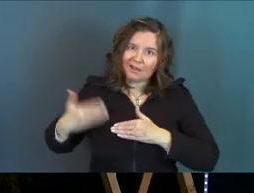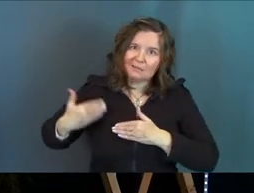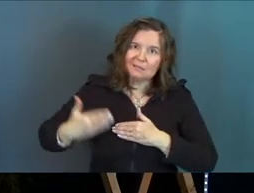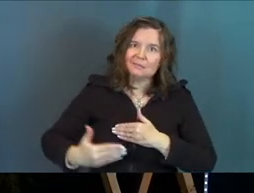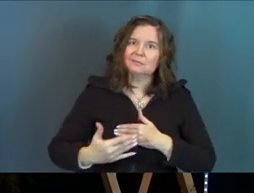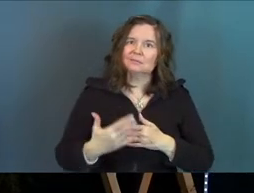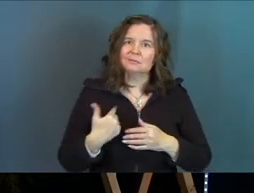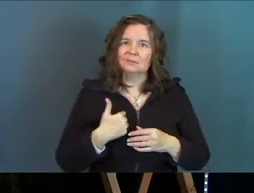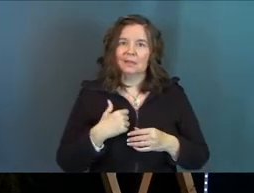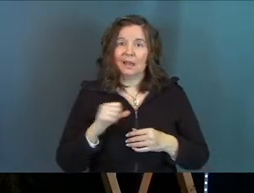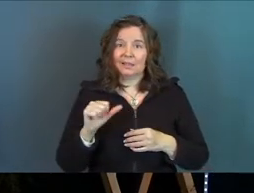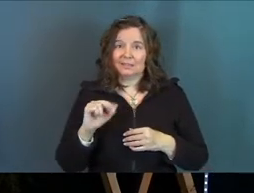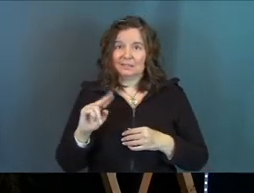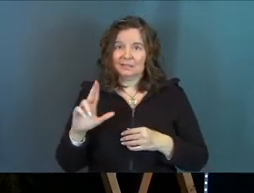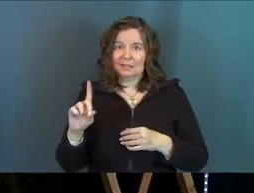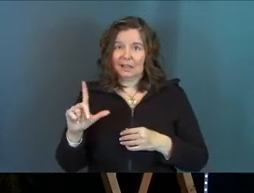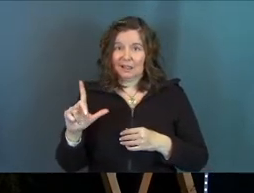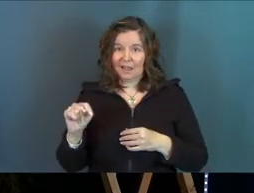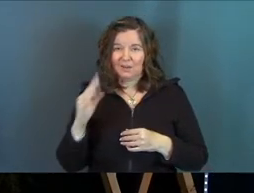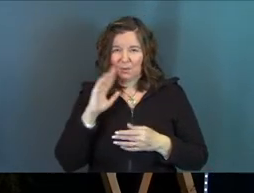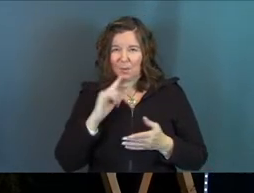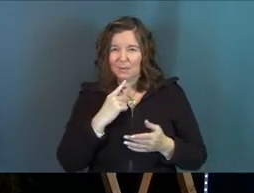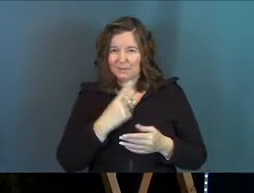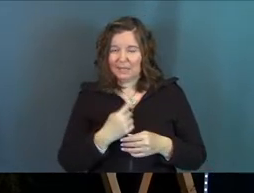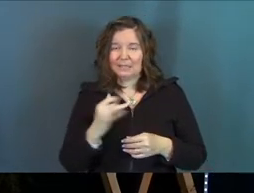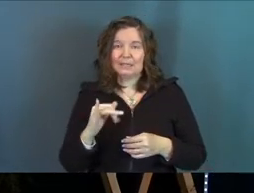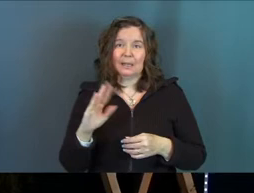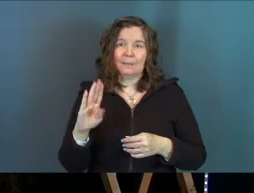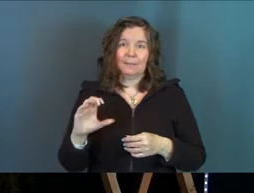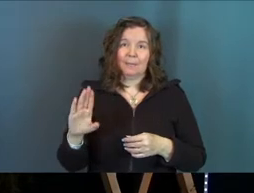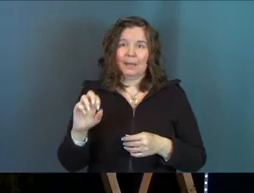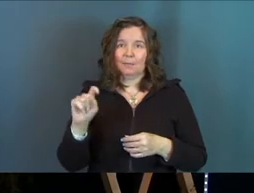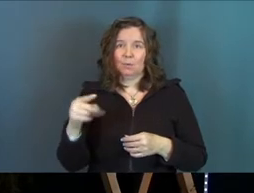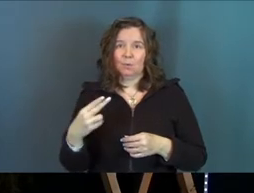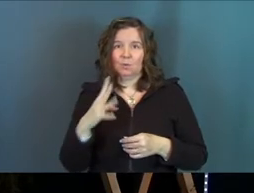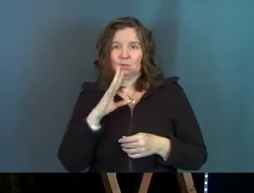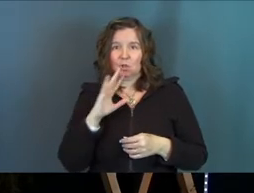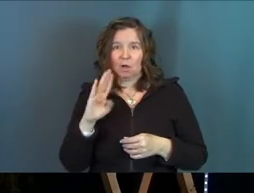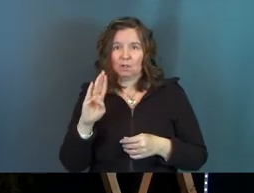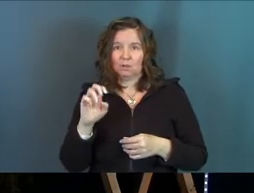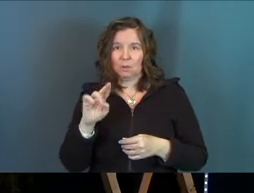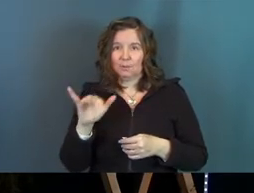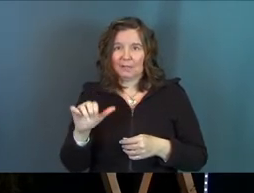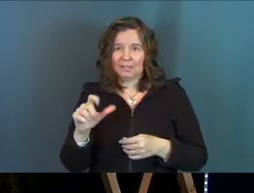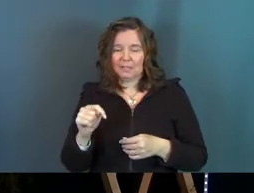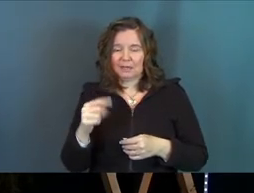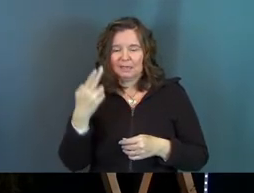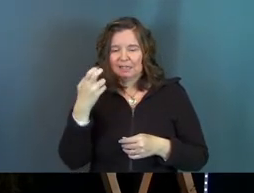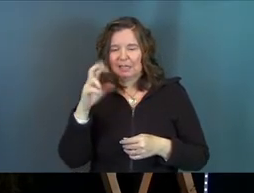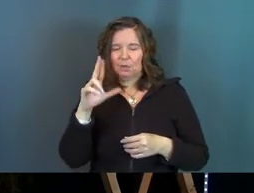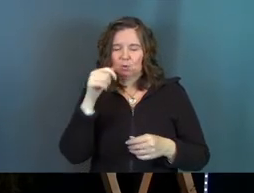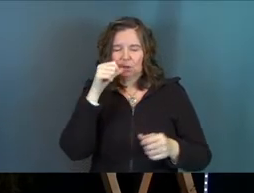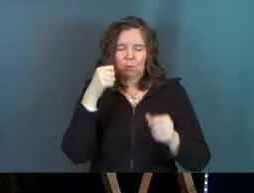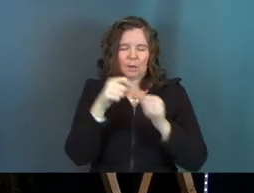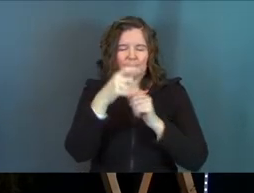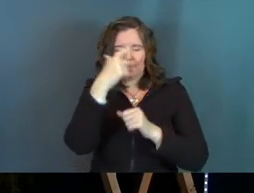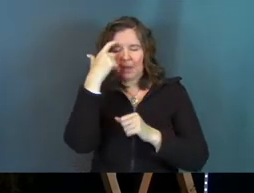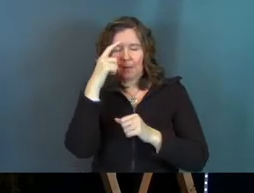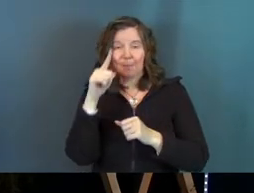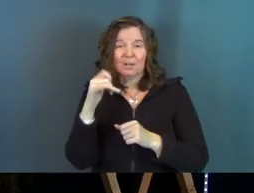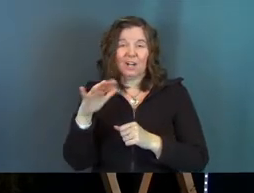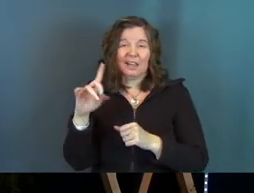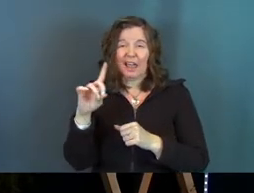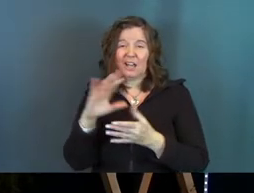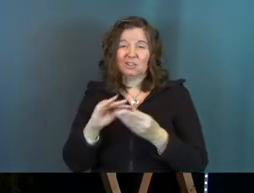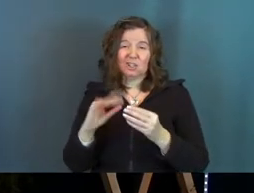know, the Sandlot? We've all seen the Sandlot, you know what I'm saying? It's like Babe Ruth talks to Benny the Jet, and he's like, heroes get remembered, but legends never die. You know